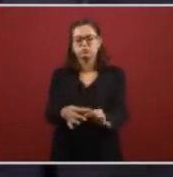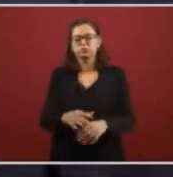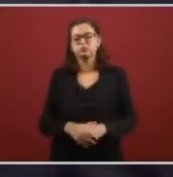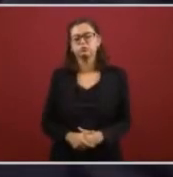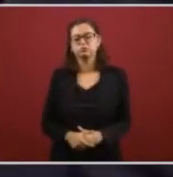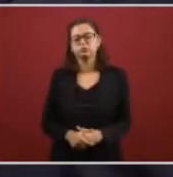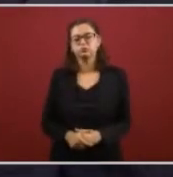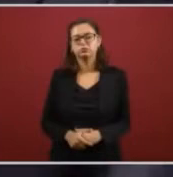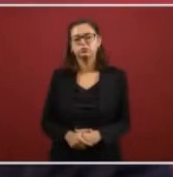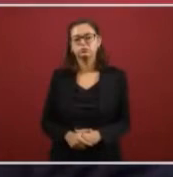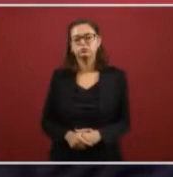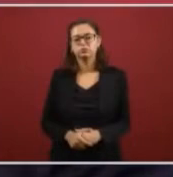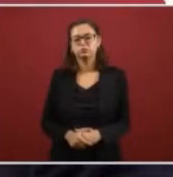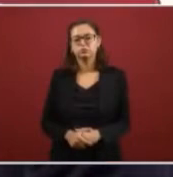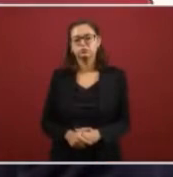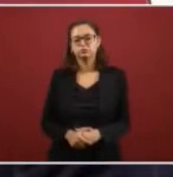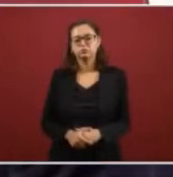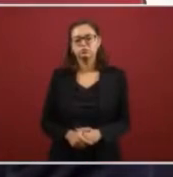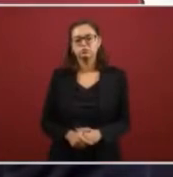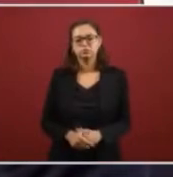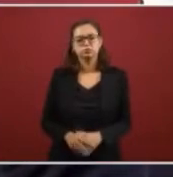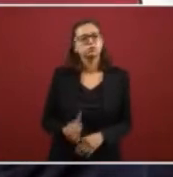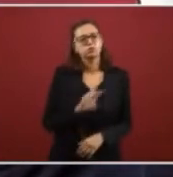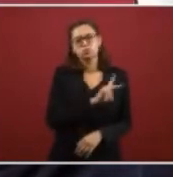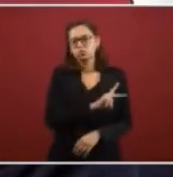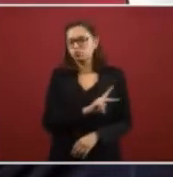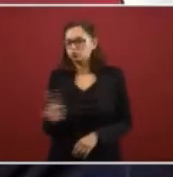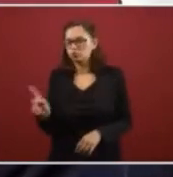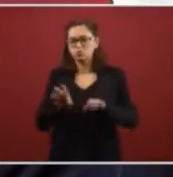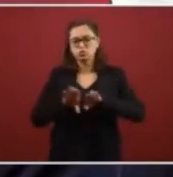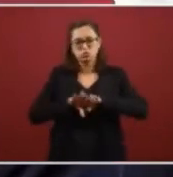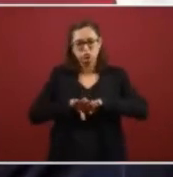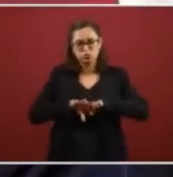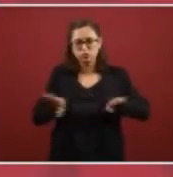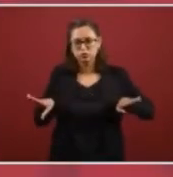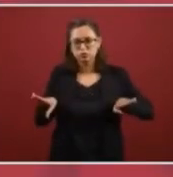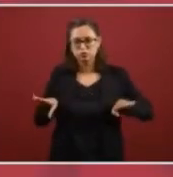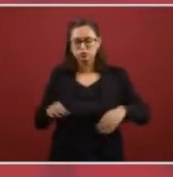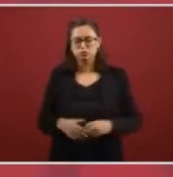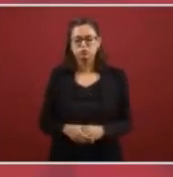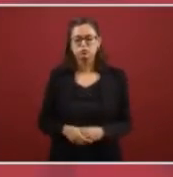holding back, but that they be all of them.